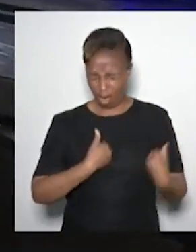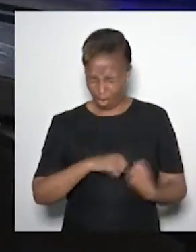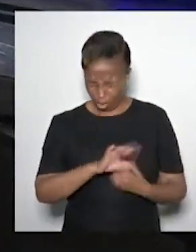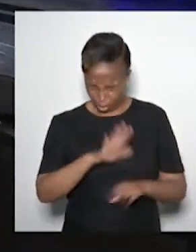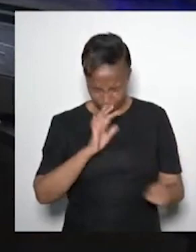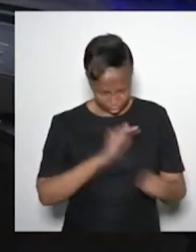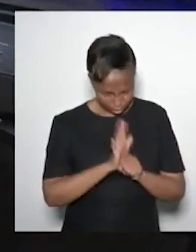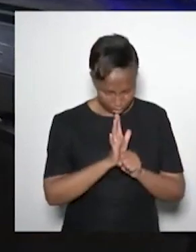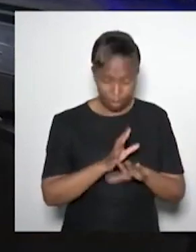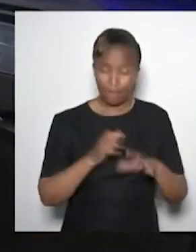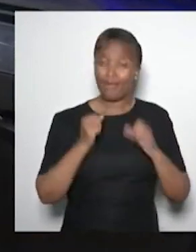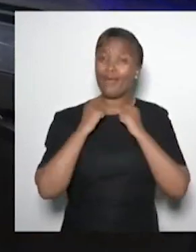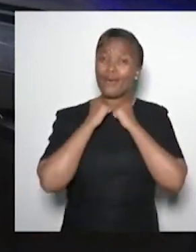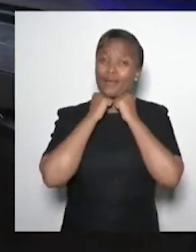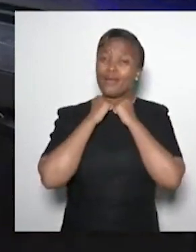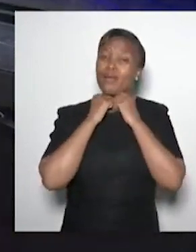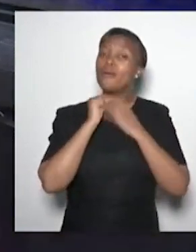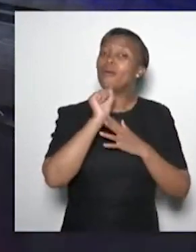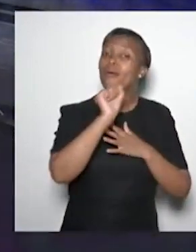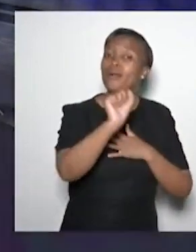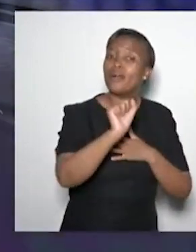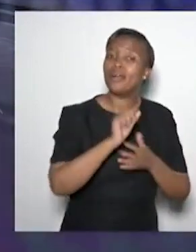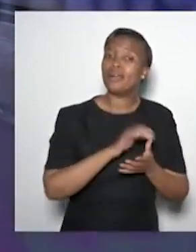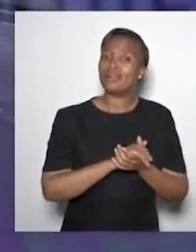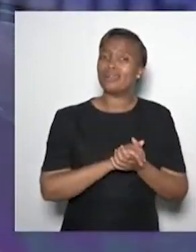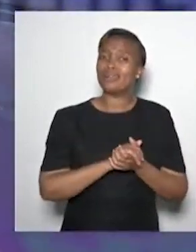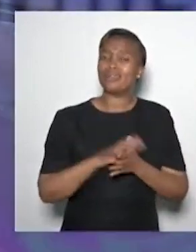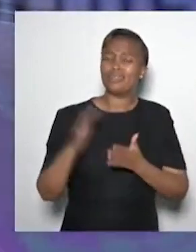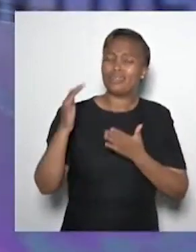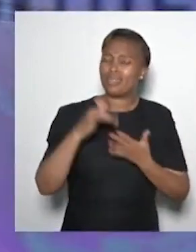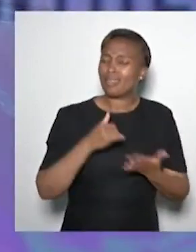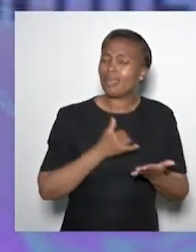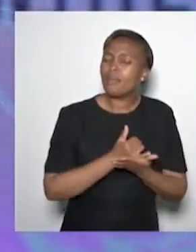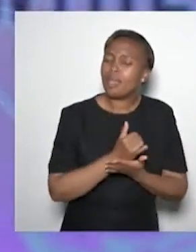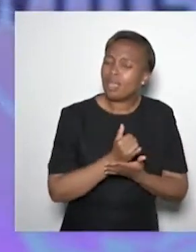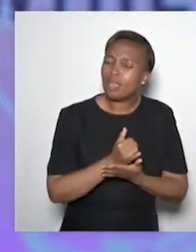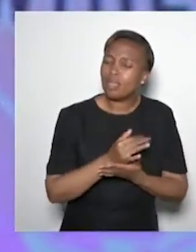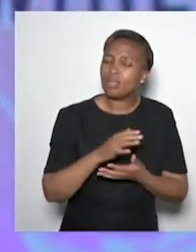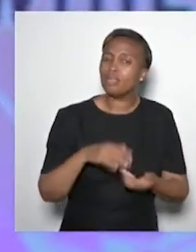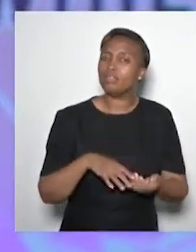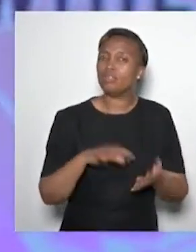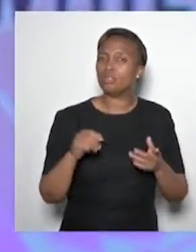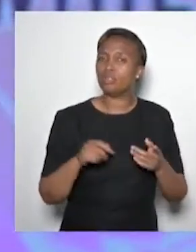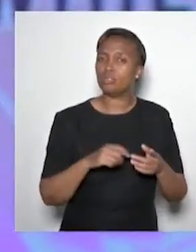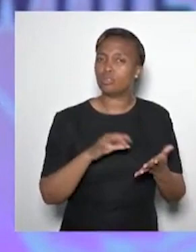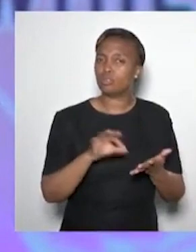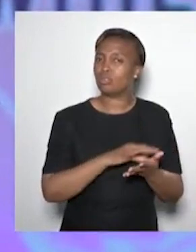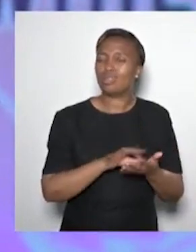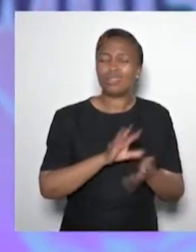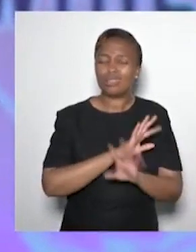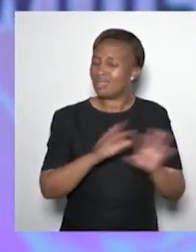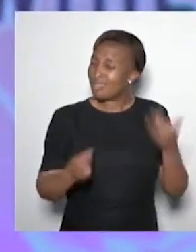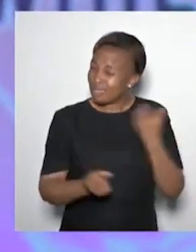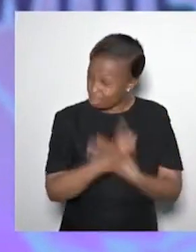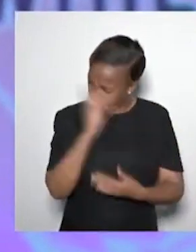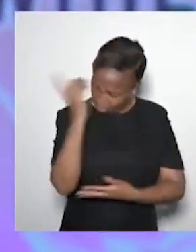of them, their parents were telling me how early these kids come to practice, how much they're committed. That doesn't happen every